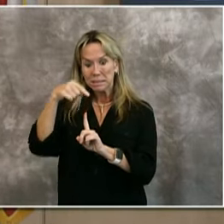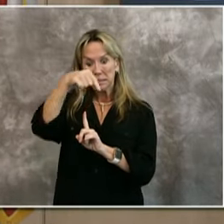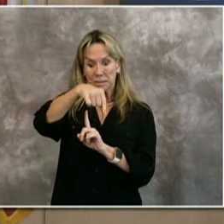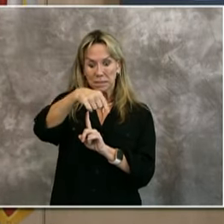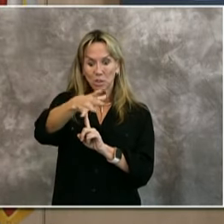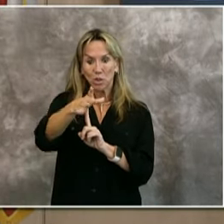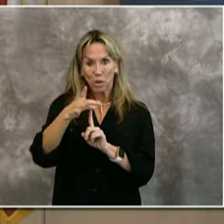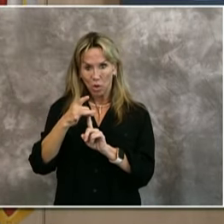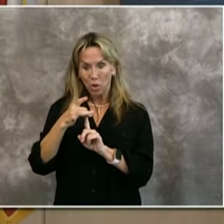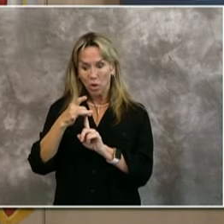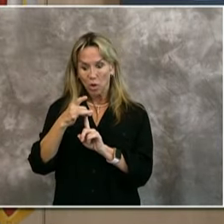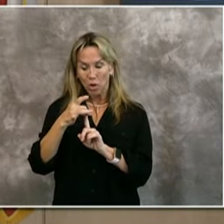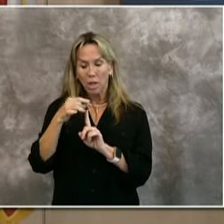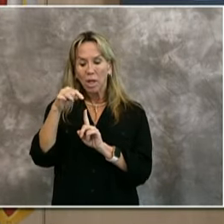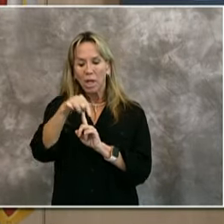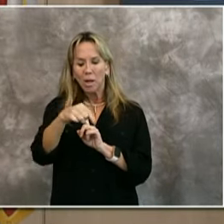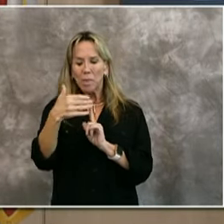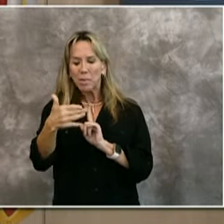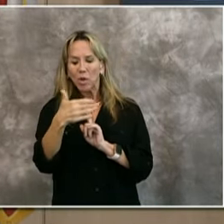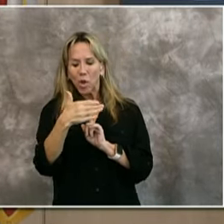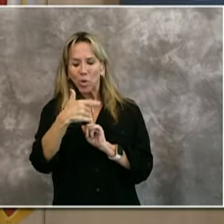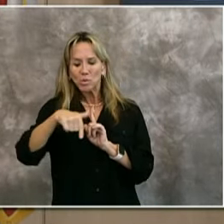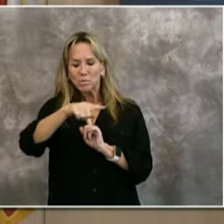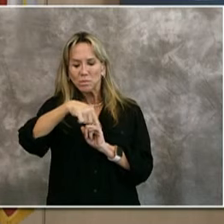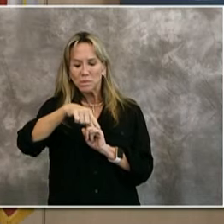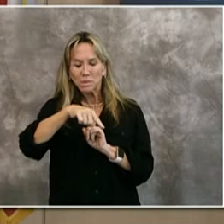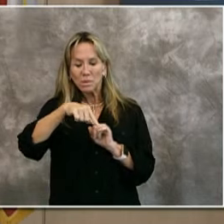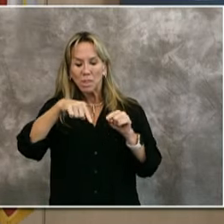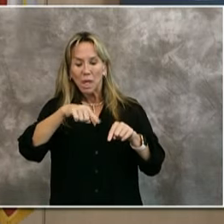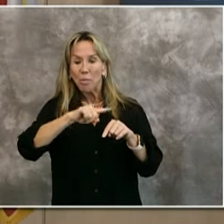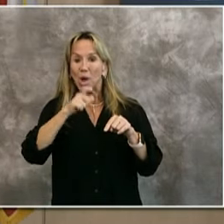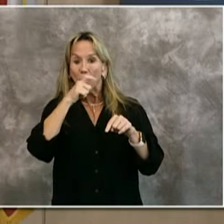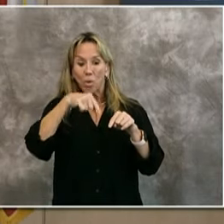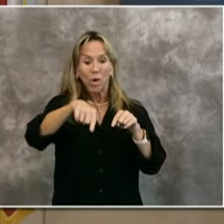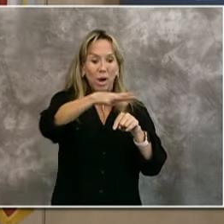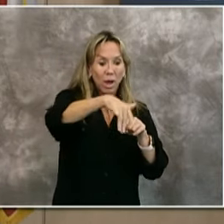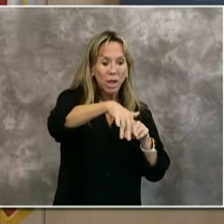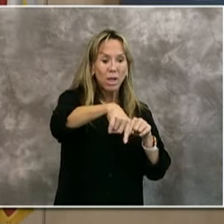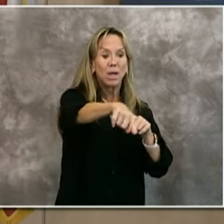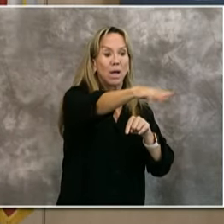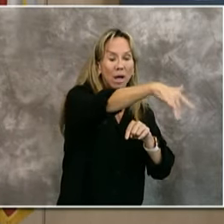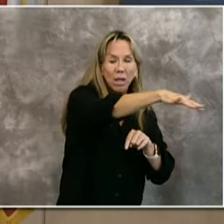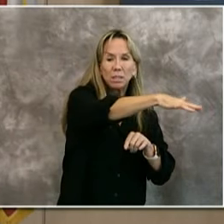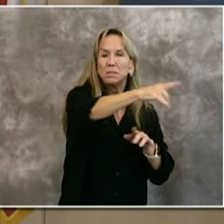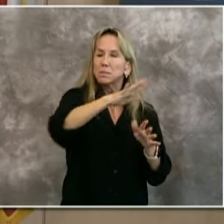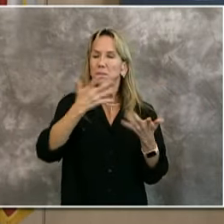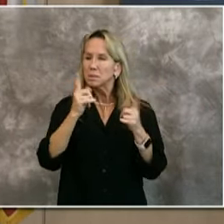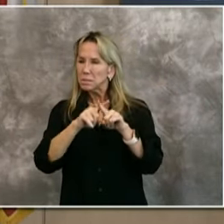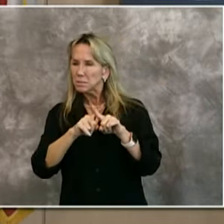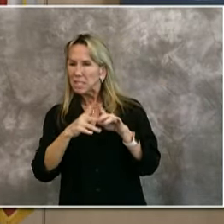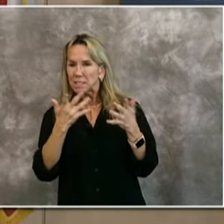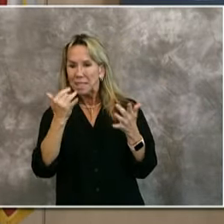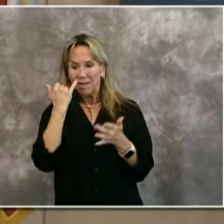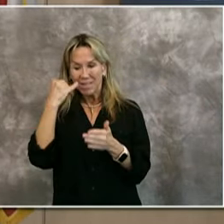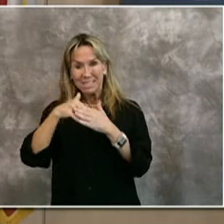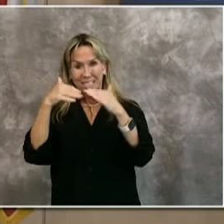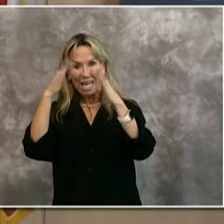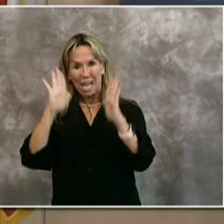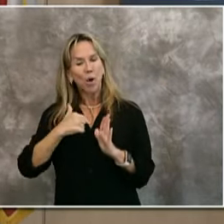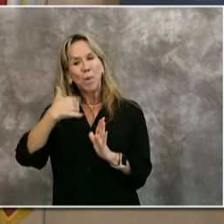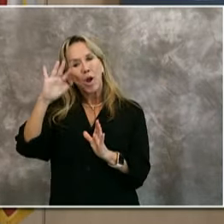were a close contact in another case in the same household, and we actually already know all those close contacts in that household. Because they